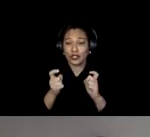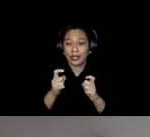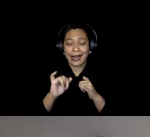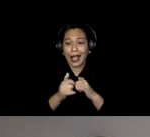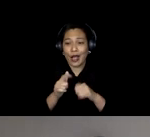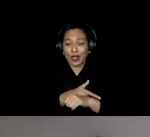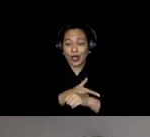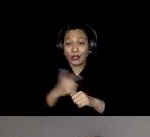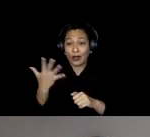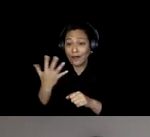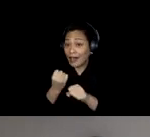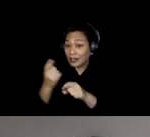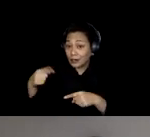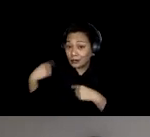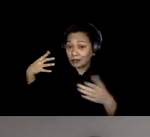past 5 years,